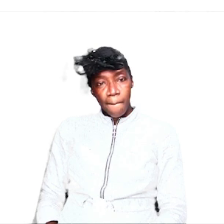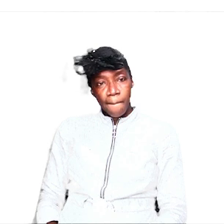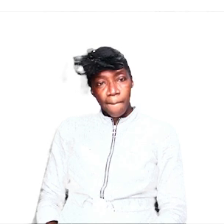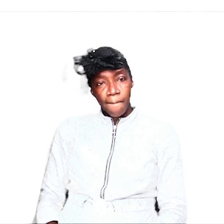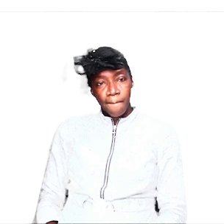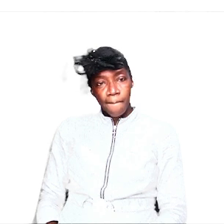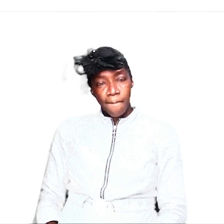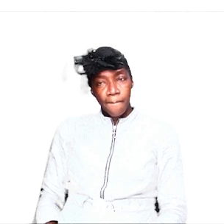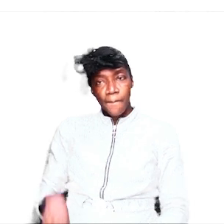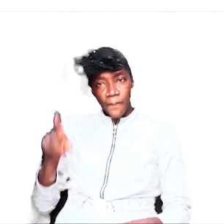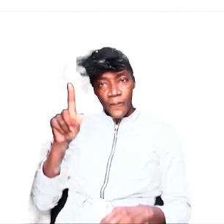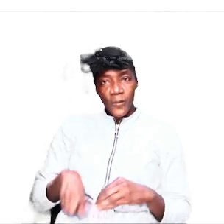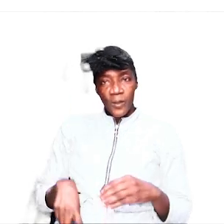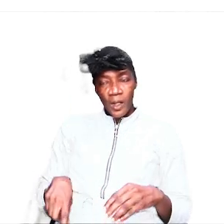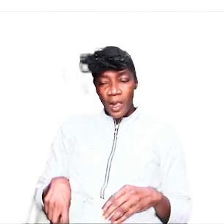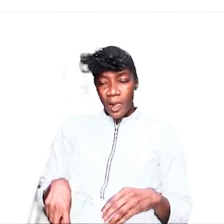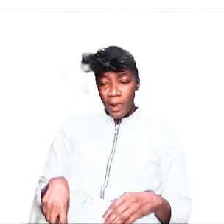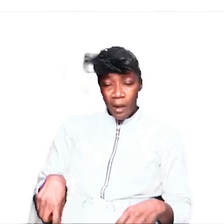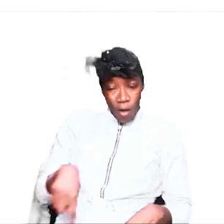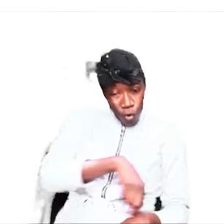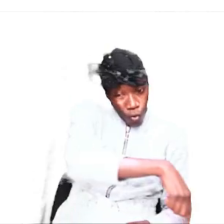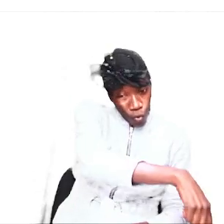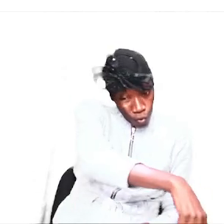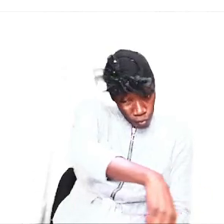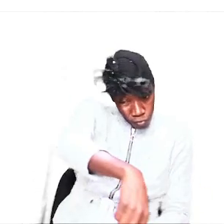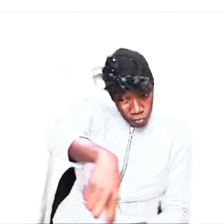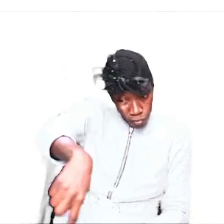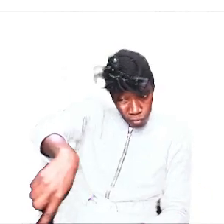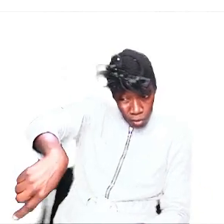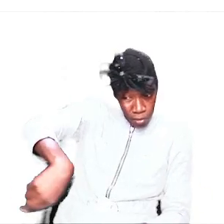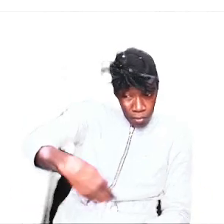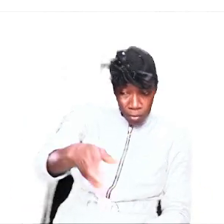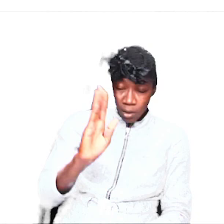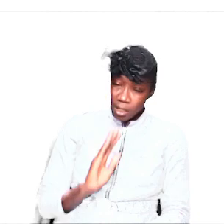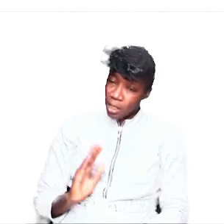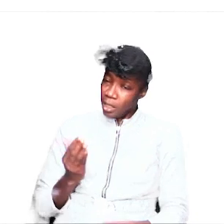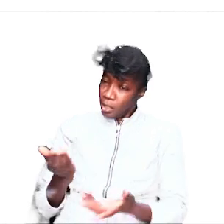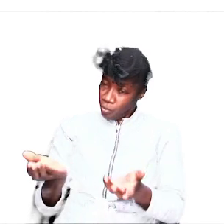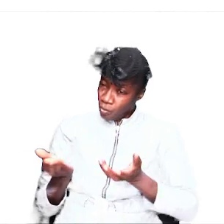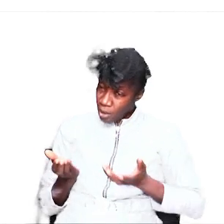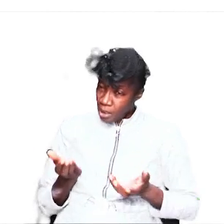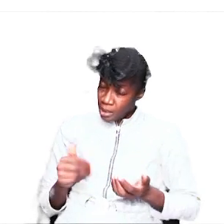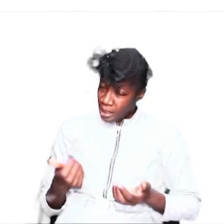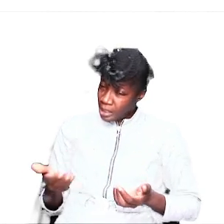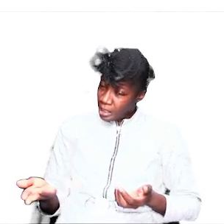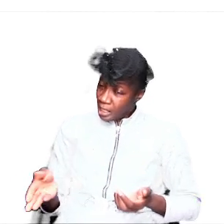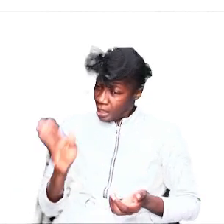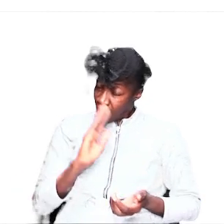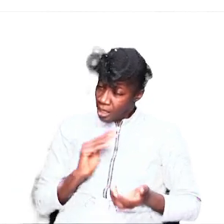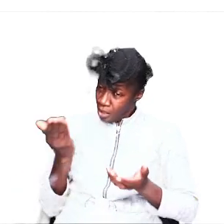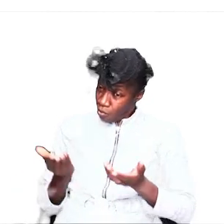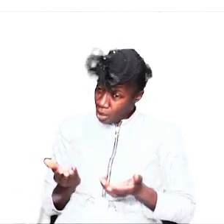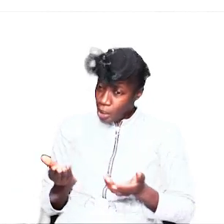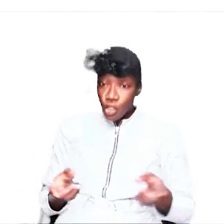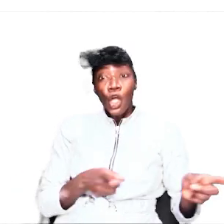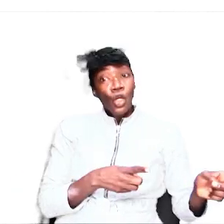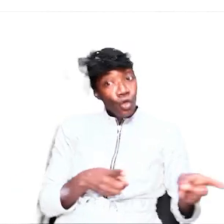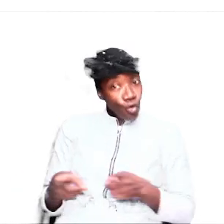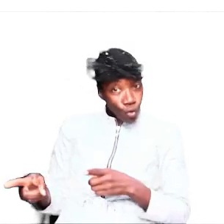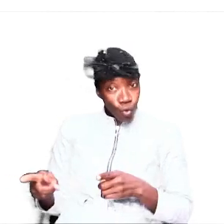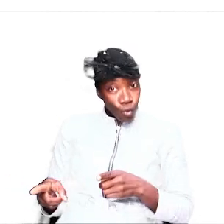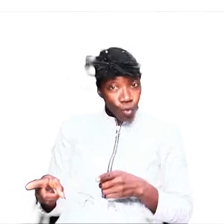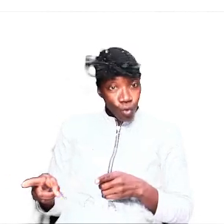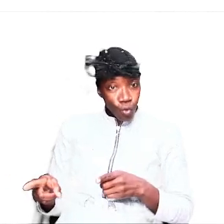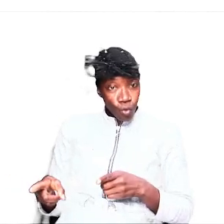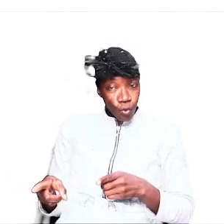We cannot go around God's requirement, you know. Anything that God requires, that is what we must do. If you don't measure up